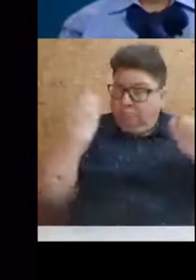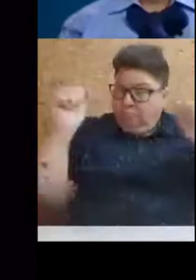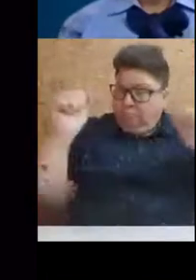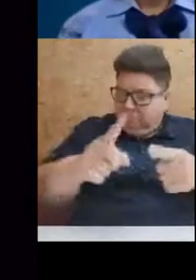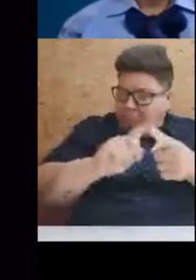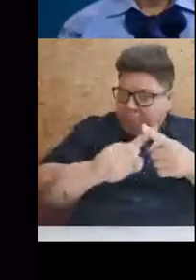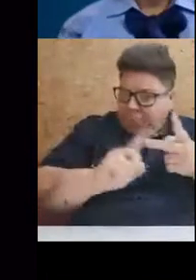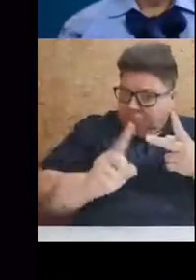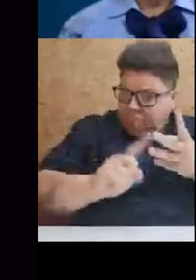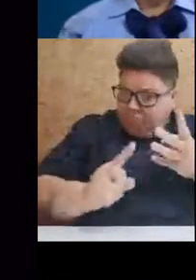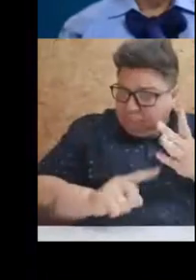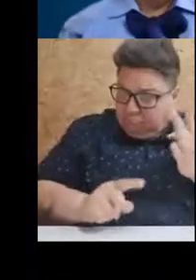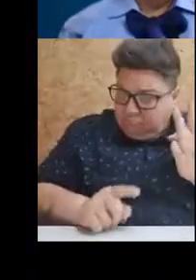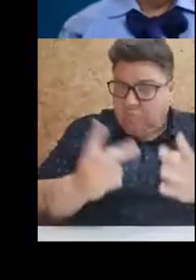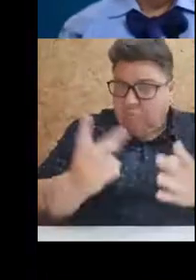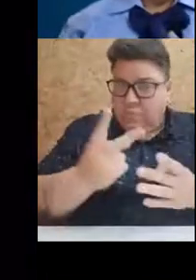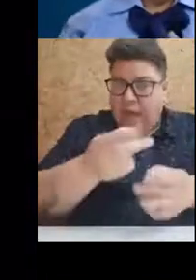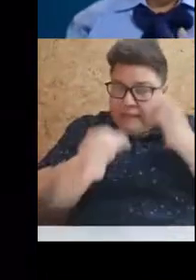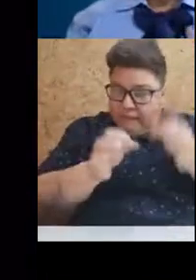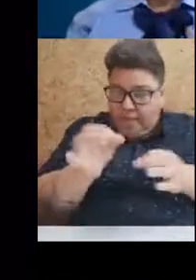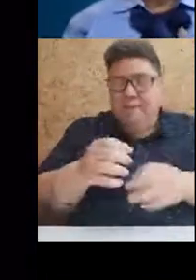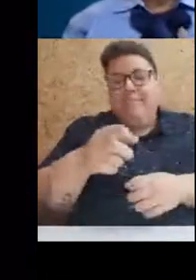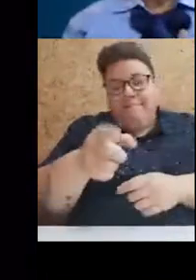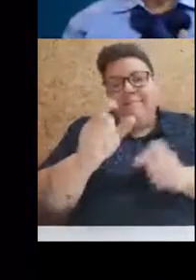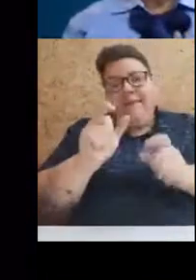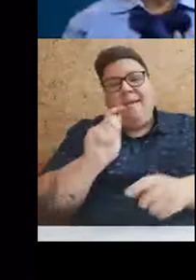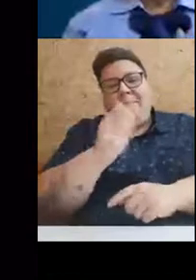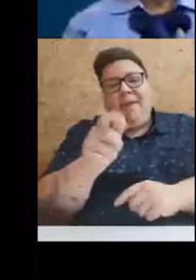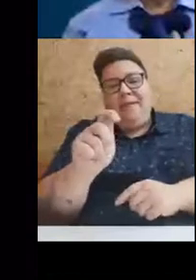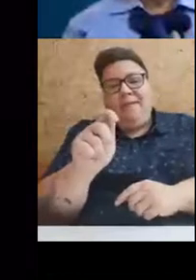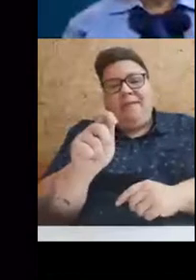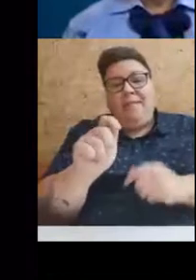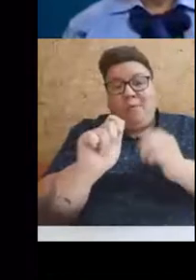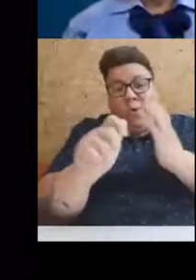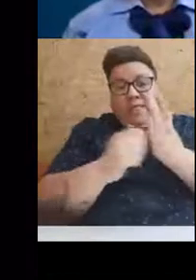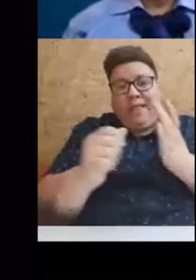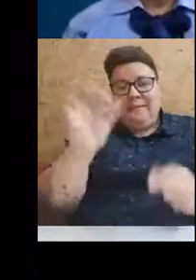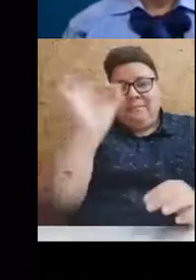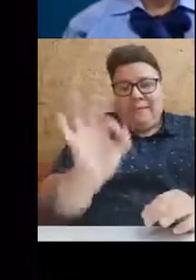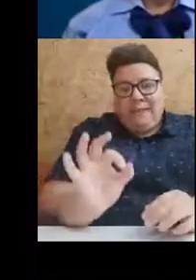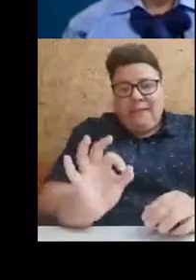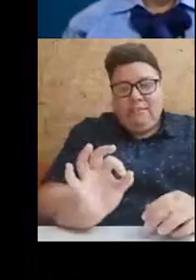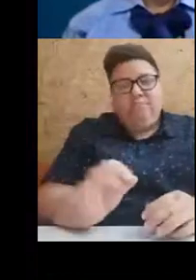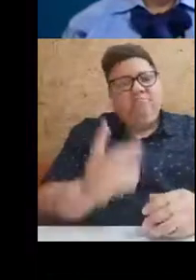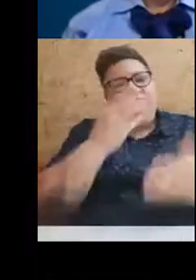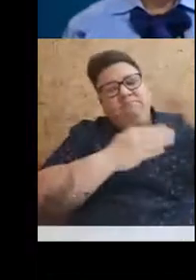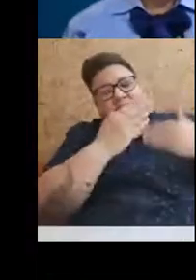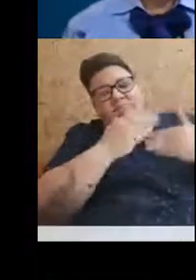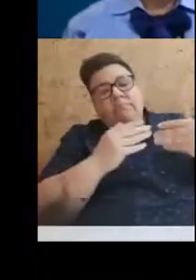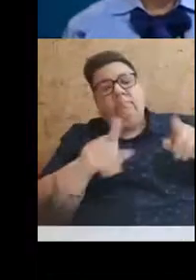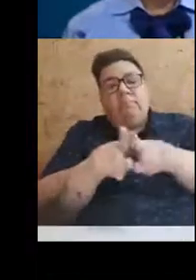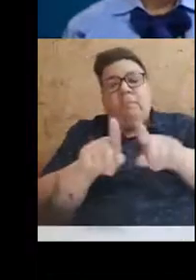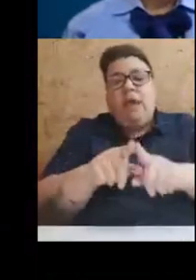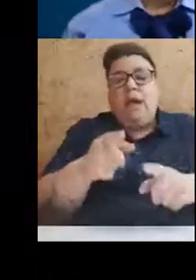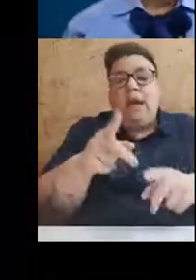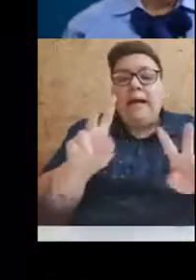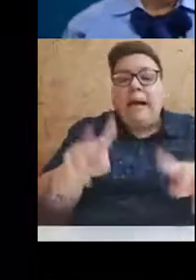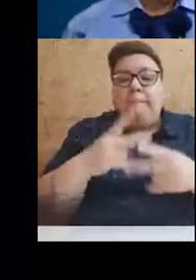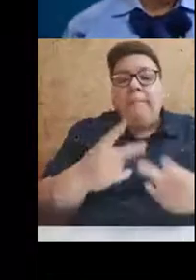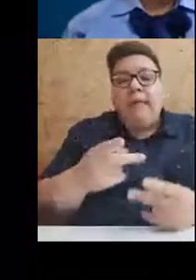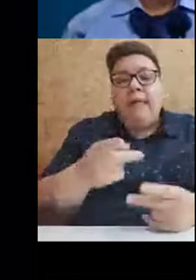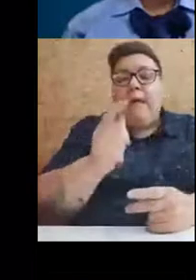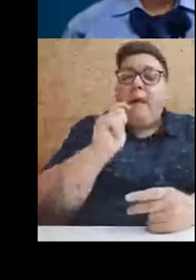tax percentage that you will pay. Now, previously, I have indicated to you that a company will pay tax currently at